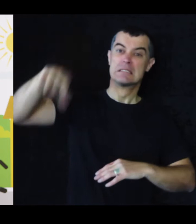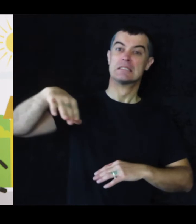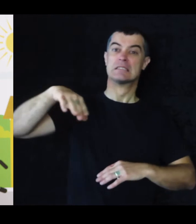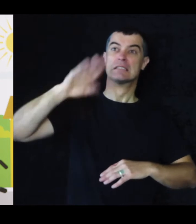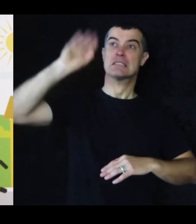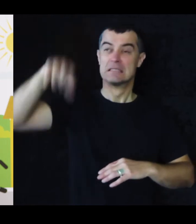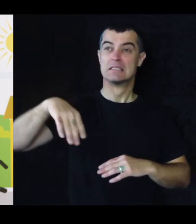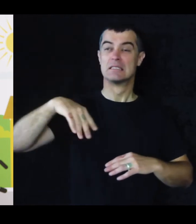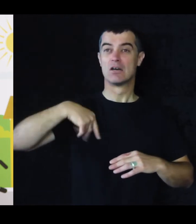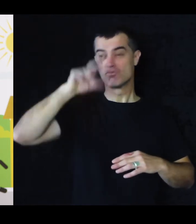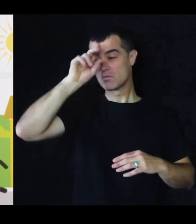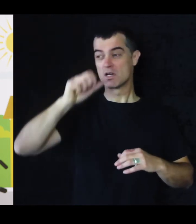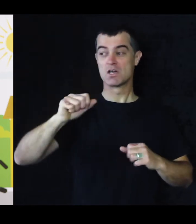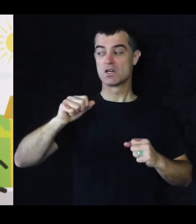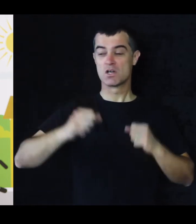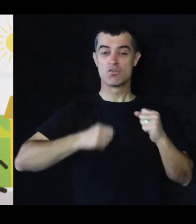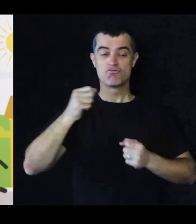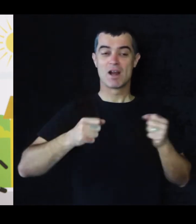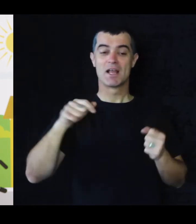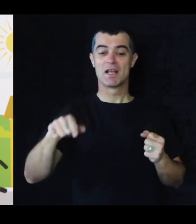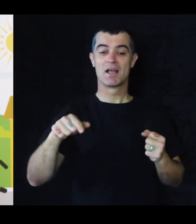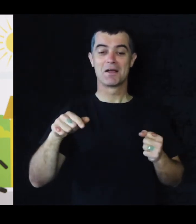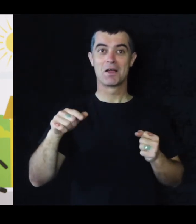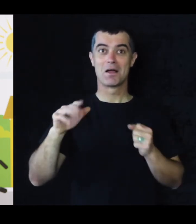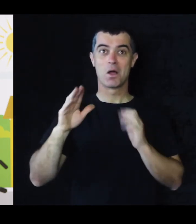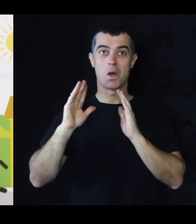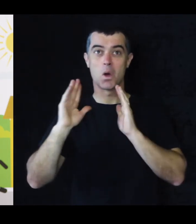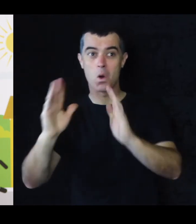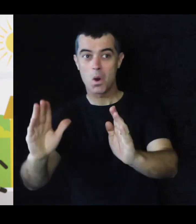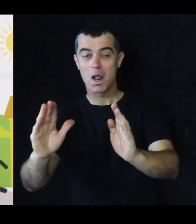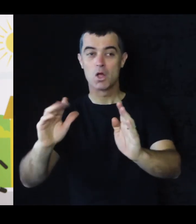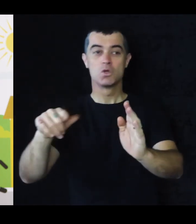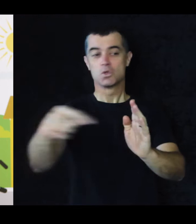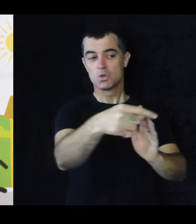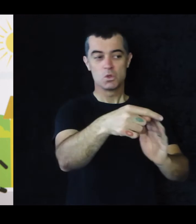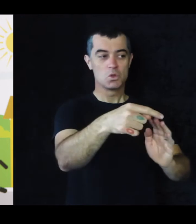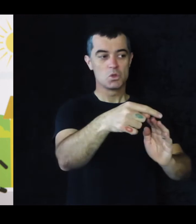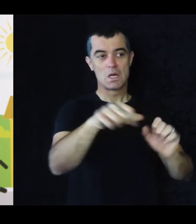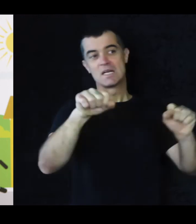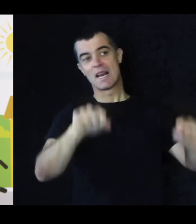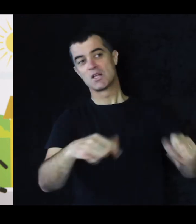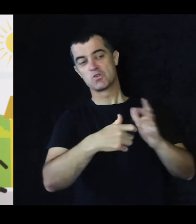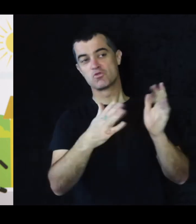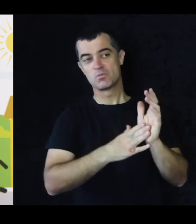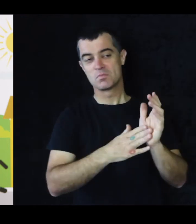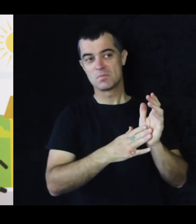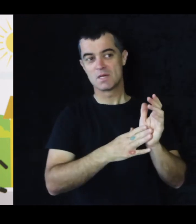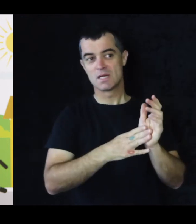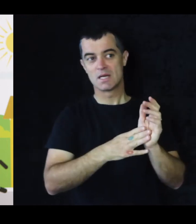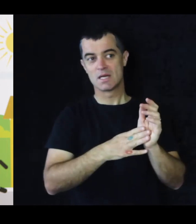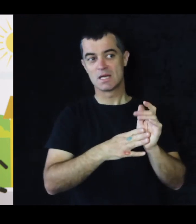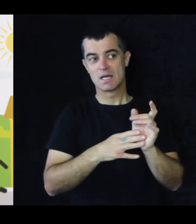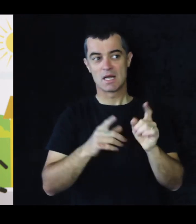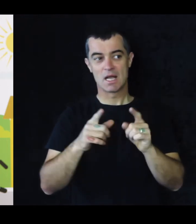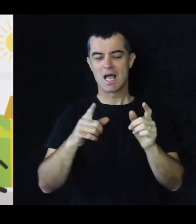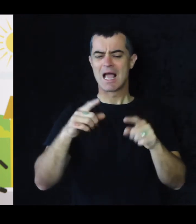I remember running from the hallway down to the family room, taking one step